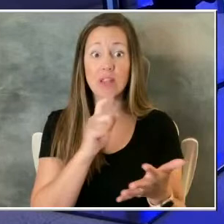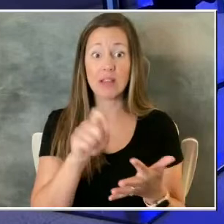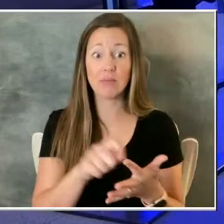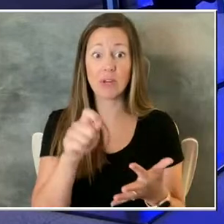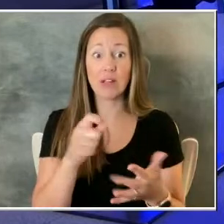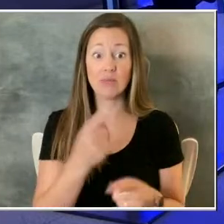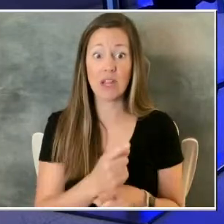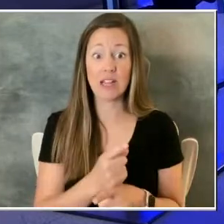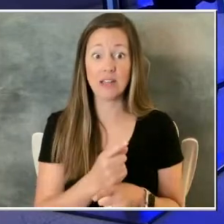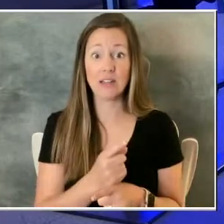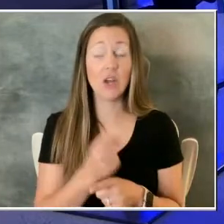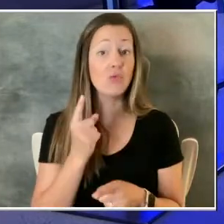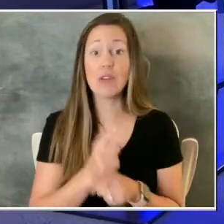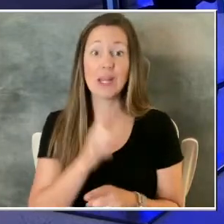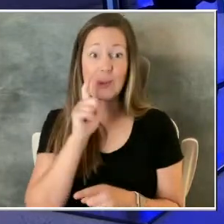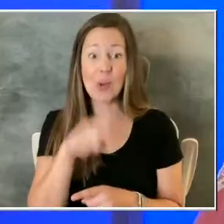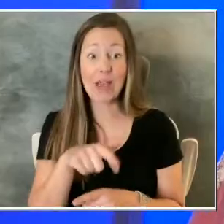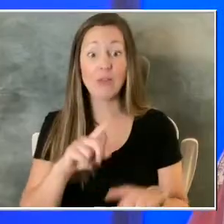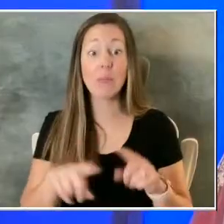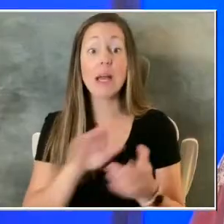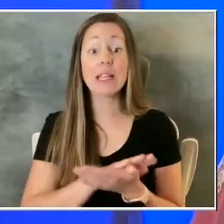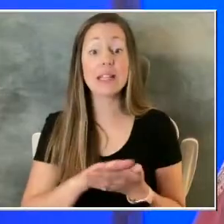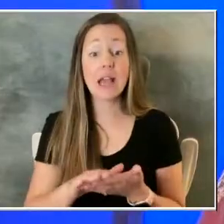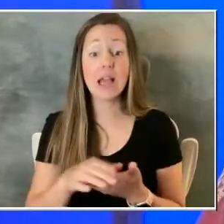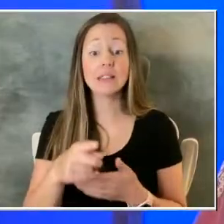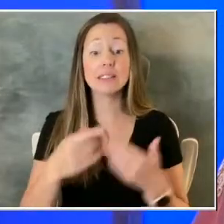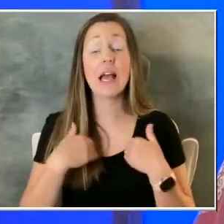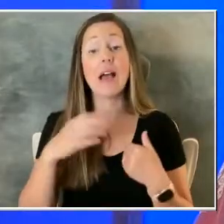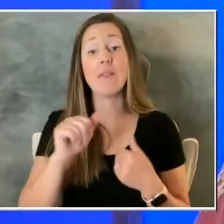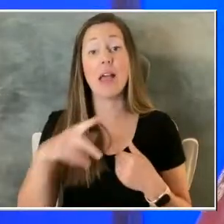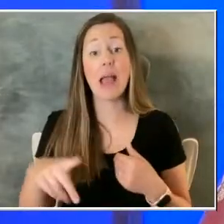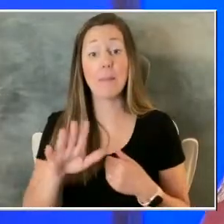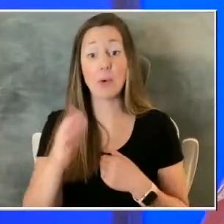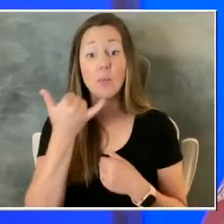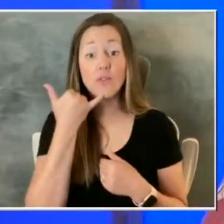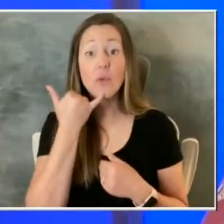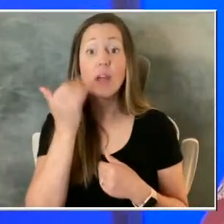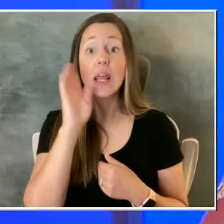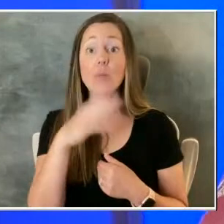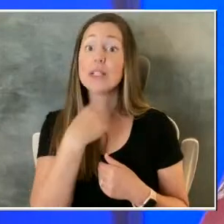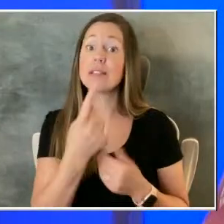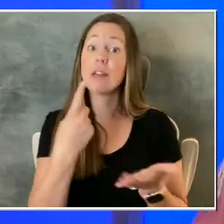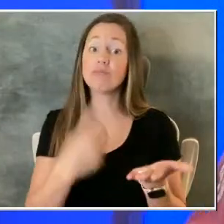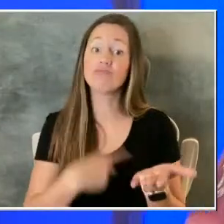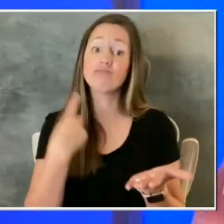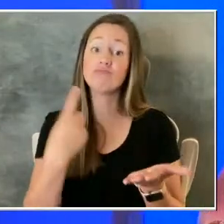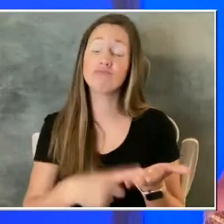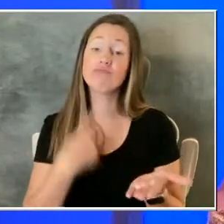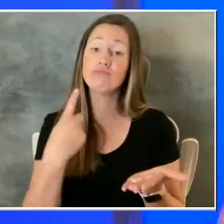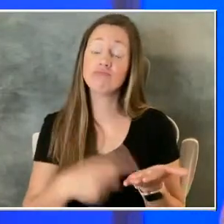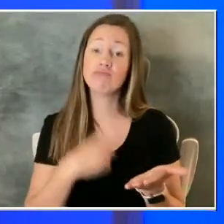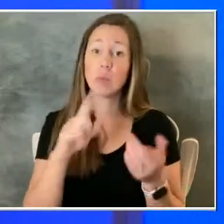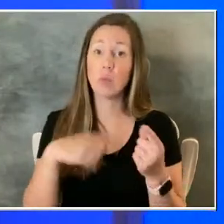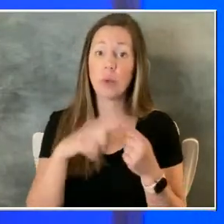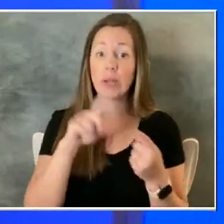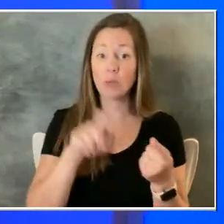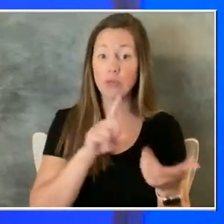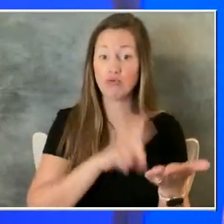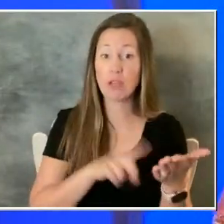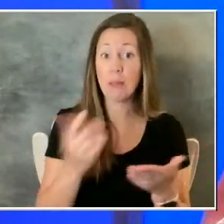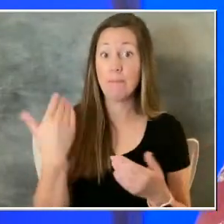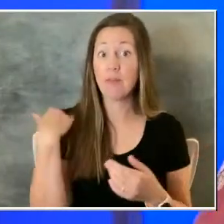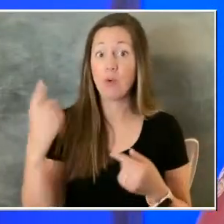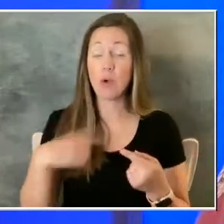that. But what is nice is it's an app to the phone, and it will tell you periodically when they want to check it. Whereas before, when I used to stick my